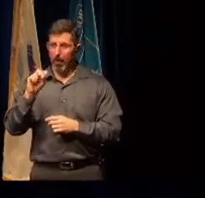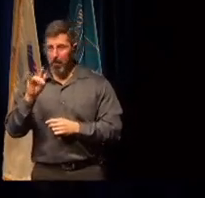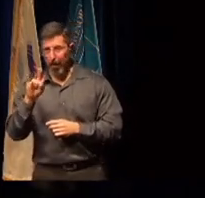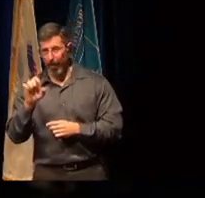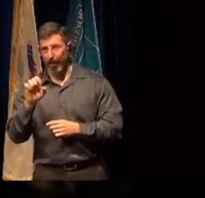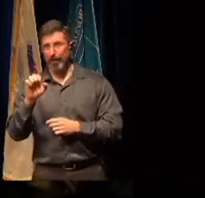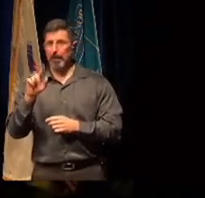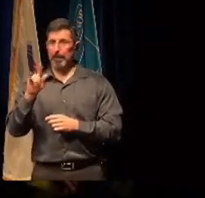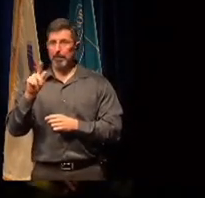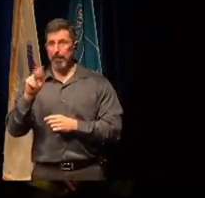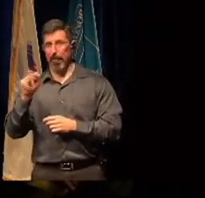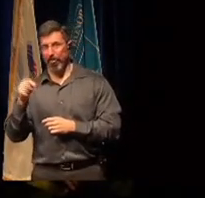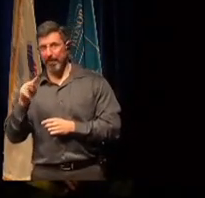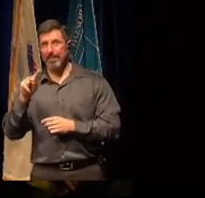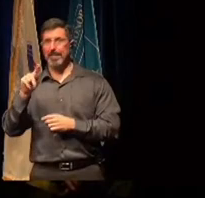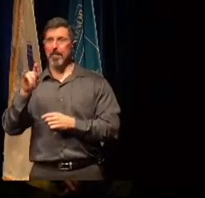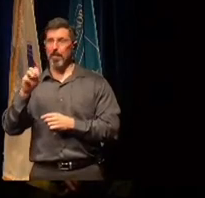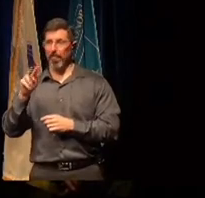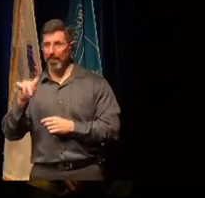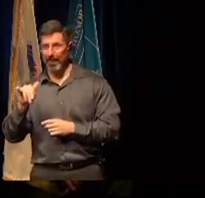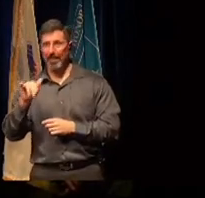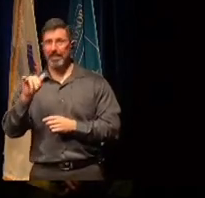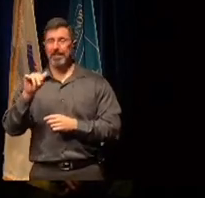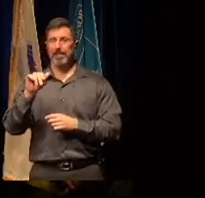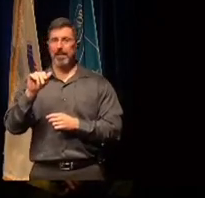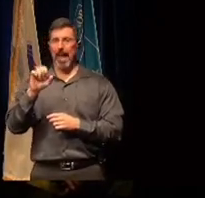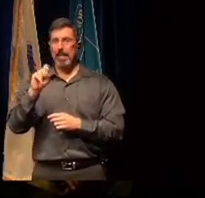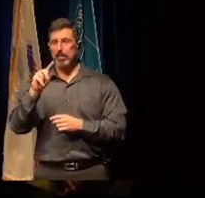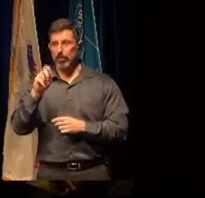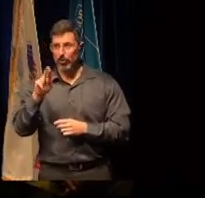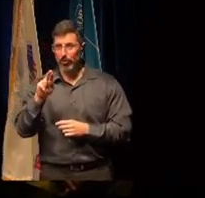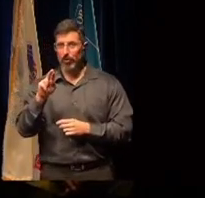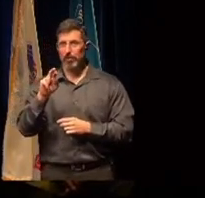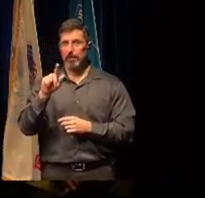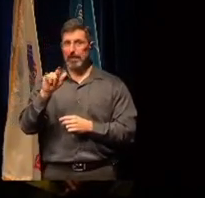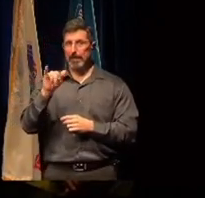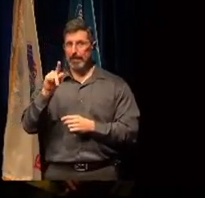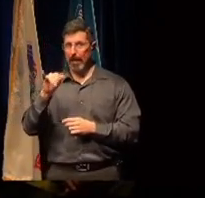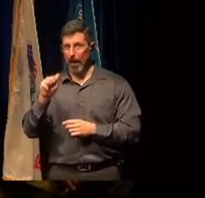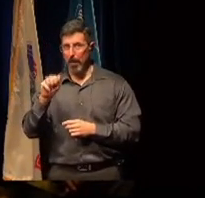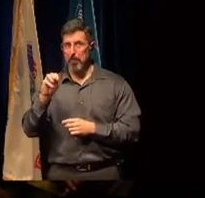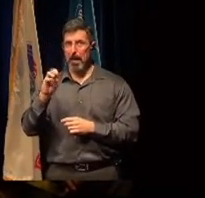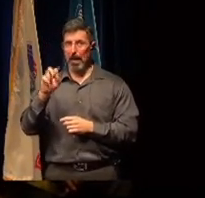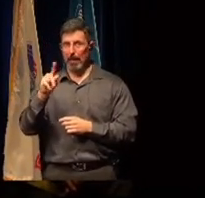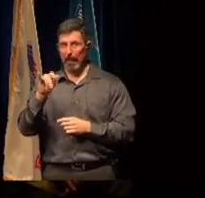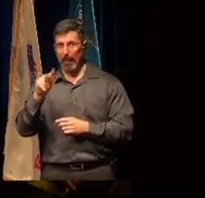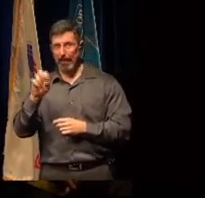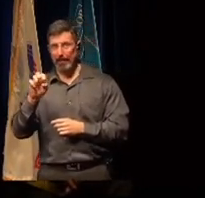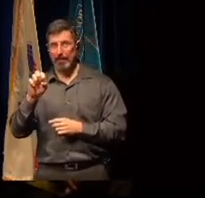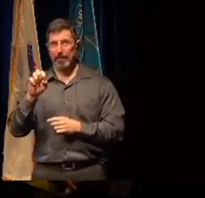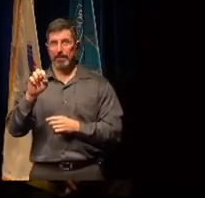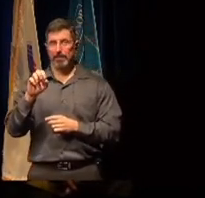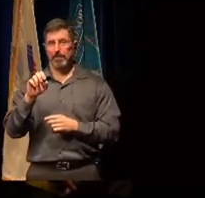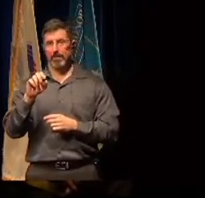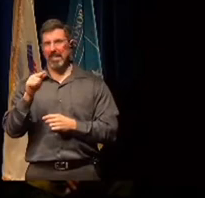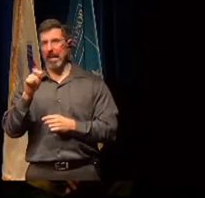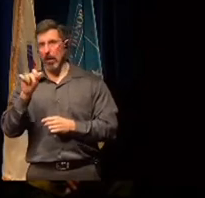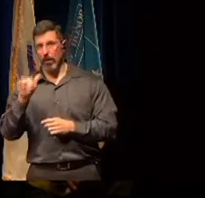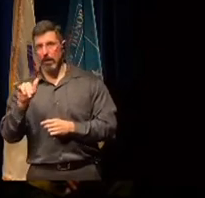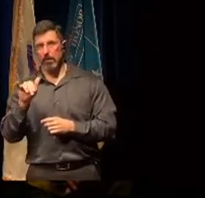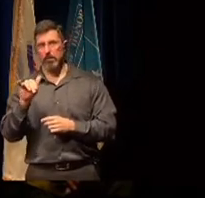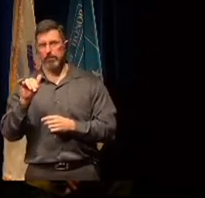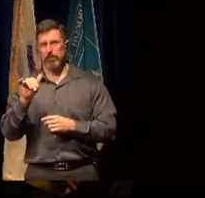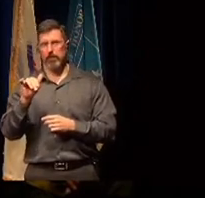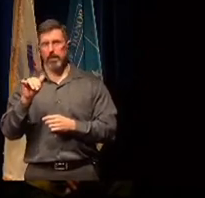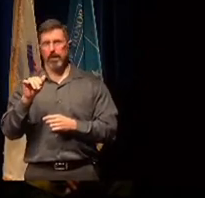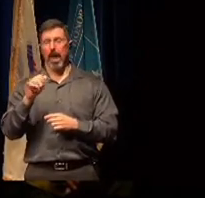Timothy, Joseph, Esther, Levi, and Lydia Hines, and Madeline, Reagan, and Garrett Beikirch, and most recently,